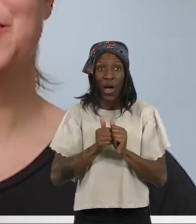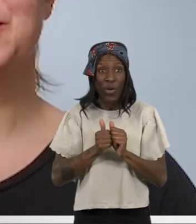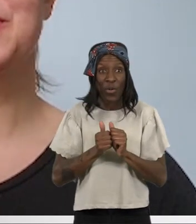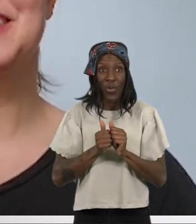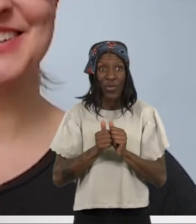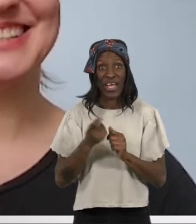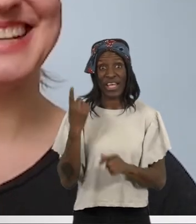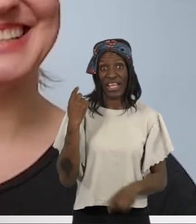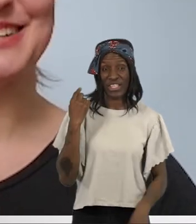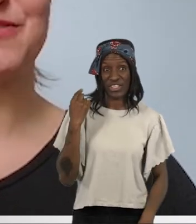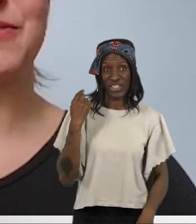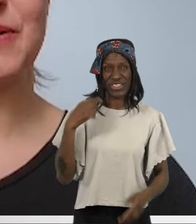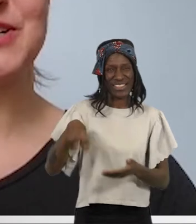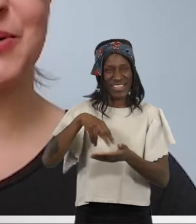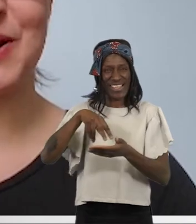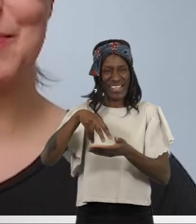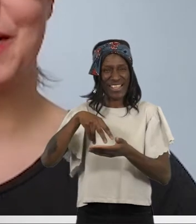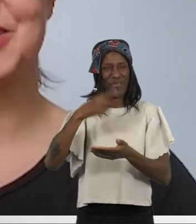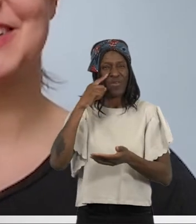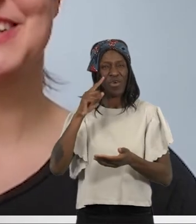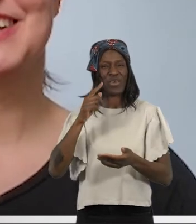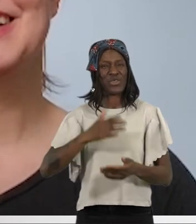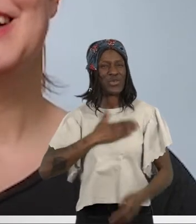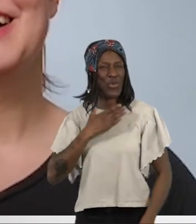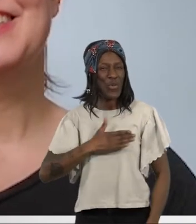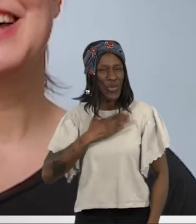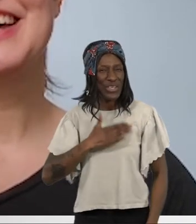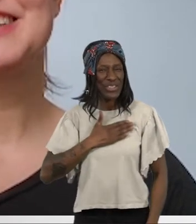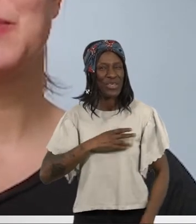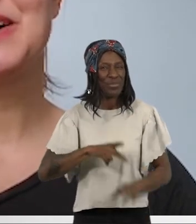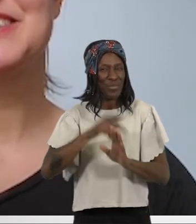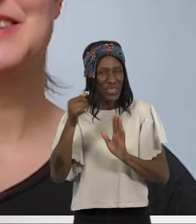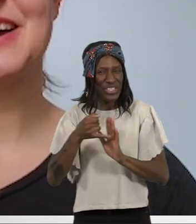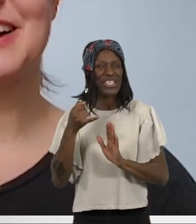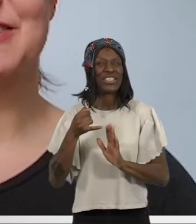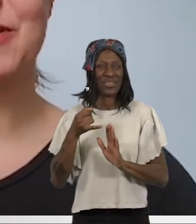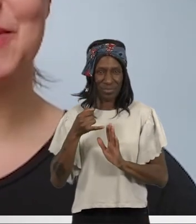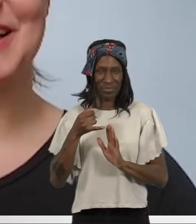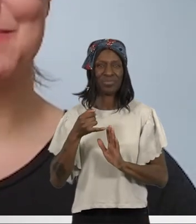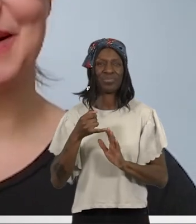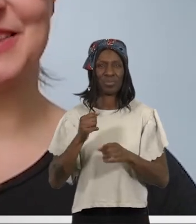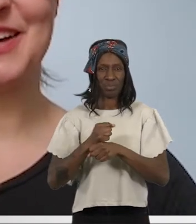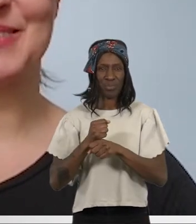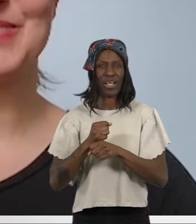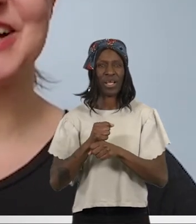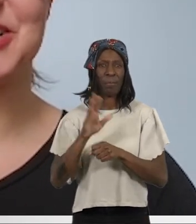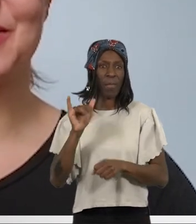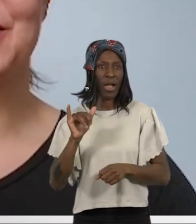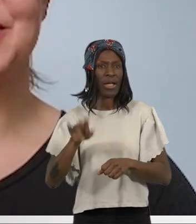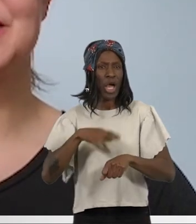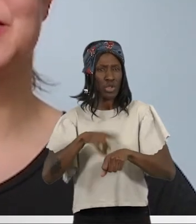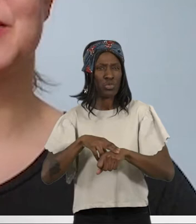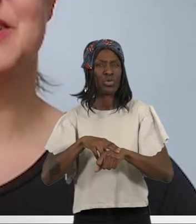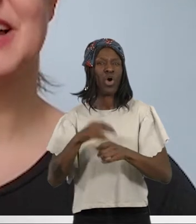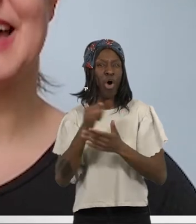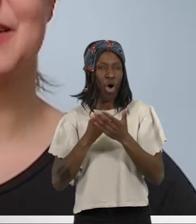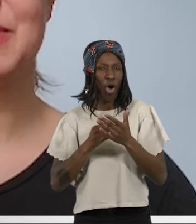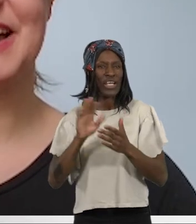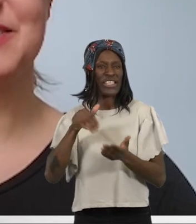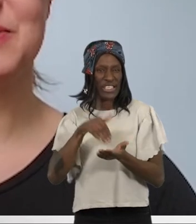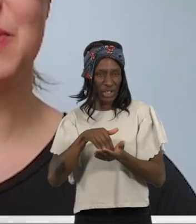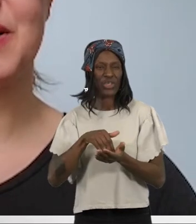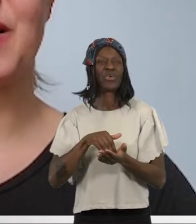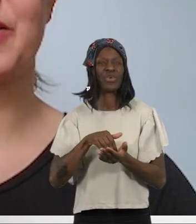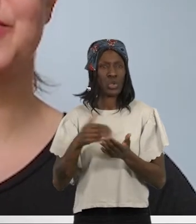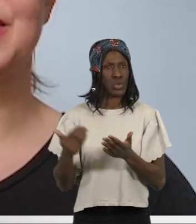year through the Dancing for Joy project that was formulated by the National Arts Centre, and